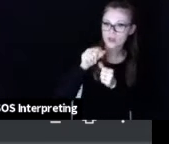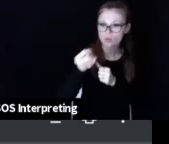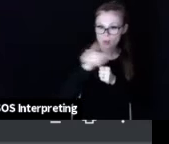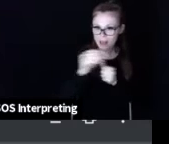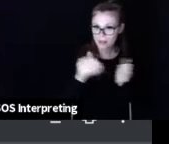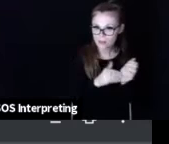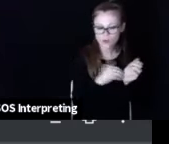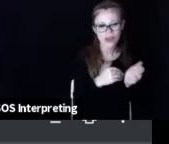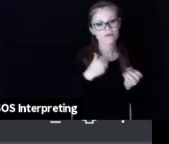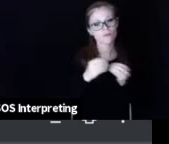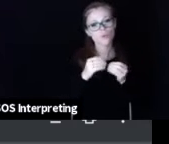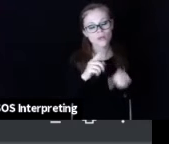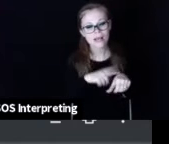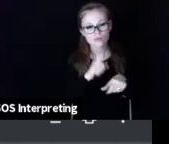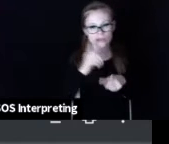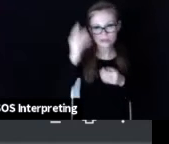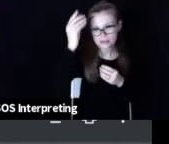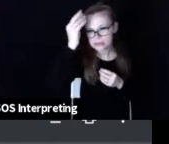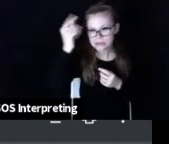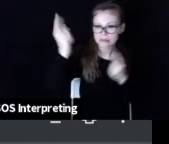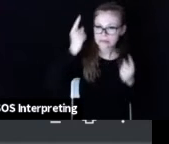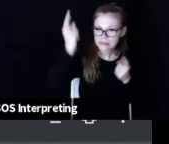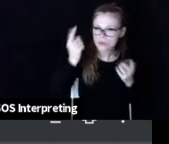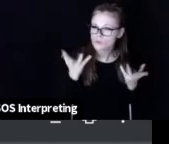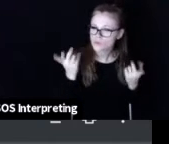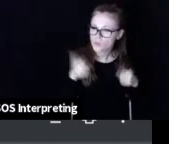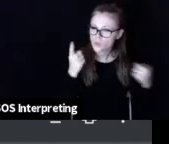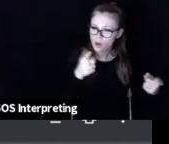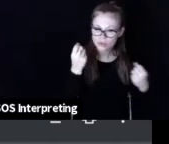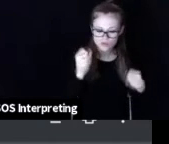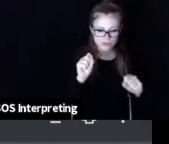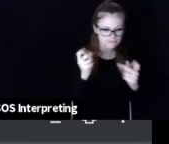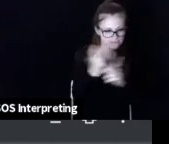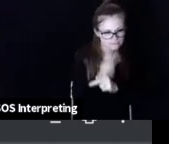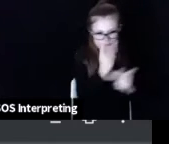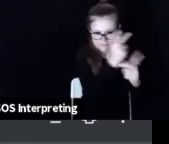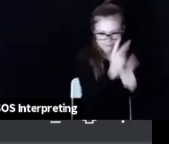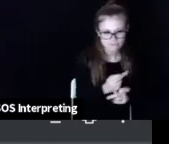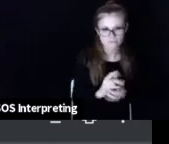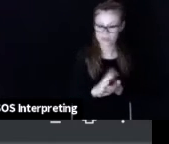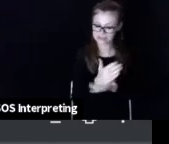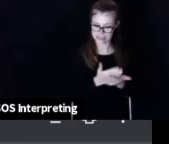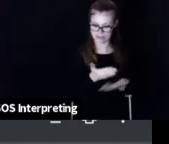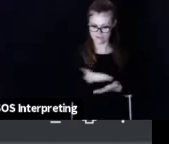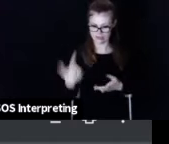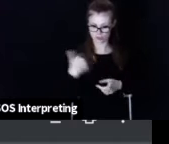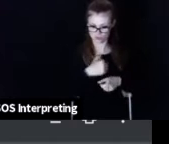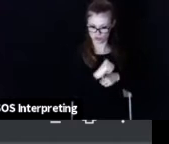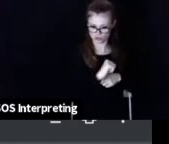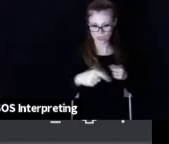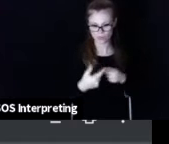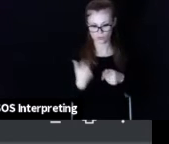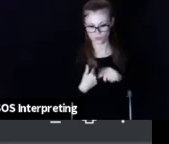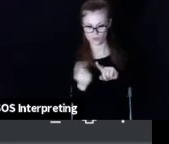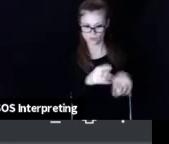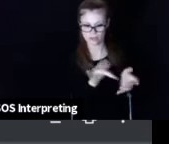time to think about what's going on. So some of the things that we're trained about when we go through medical school are,